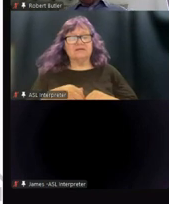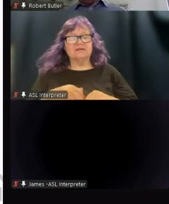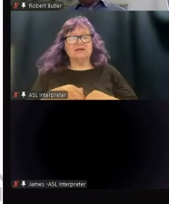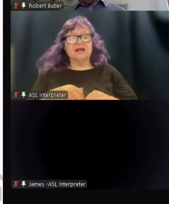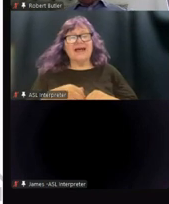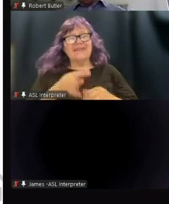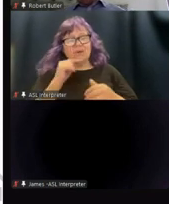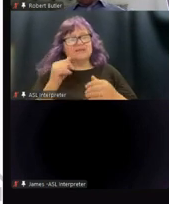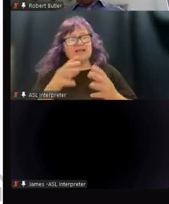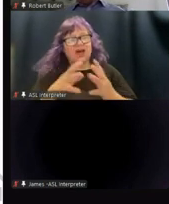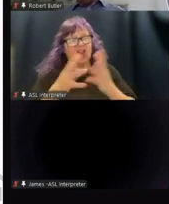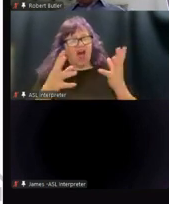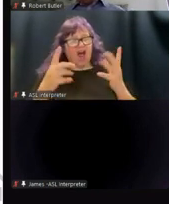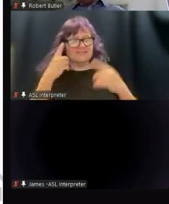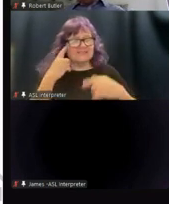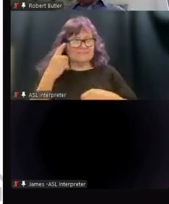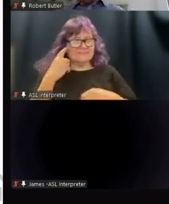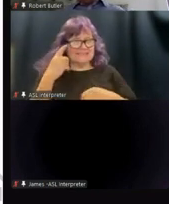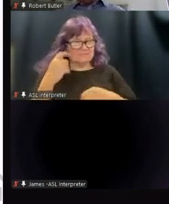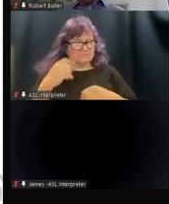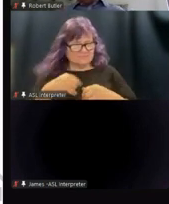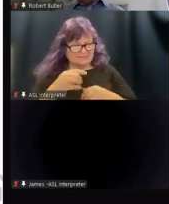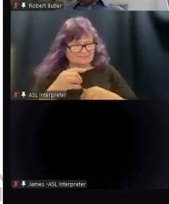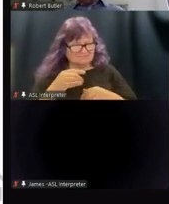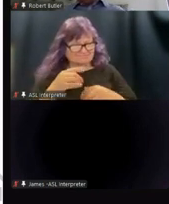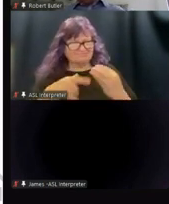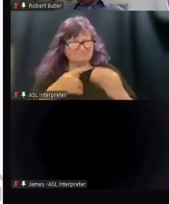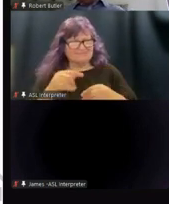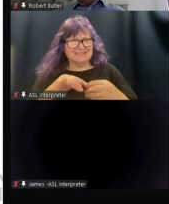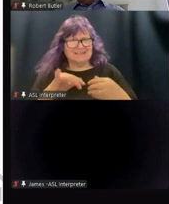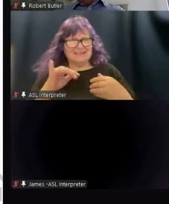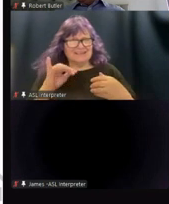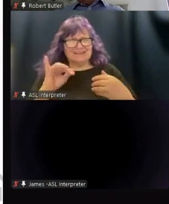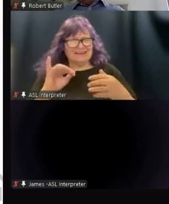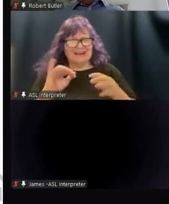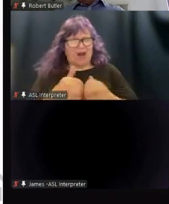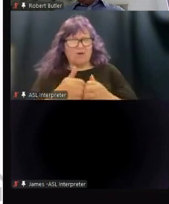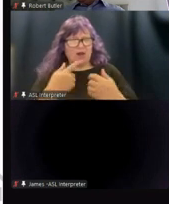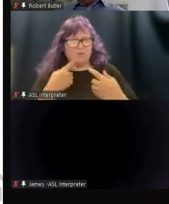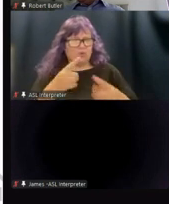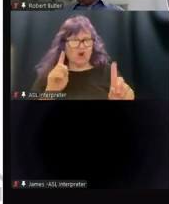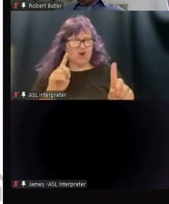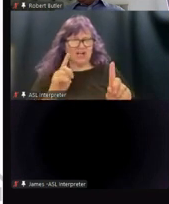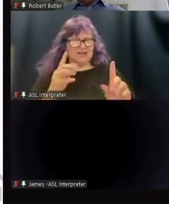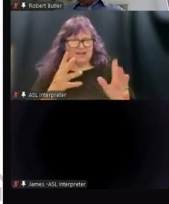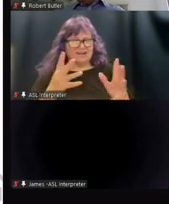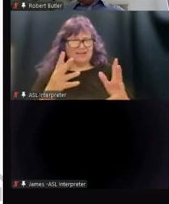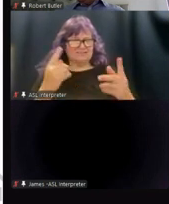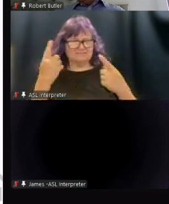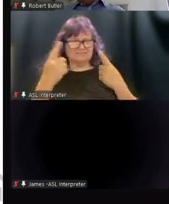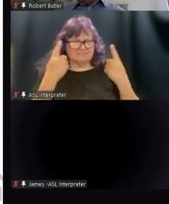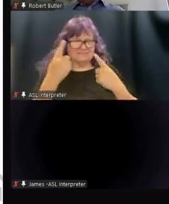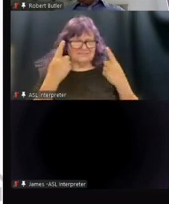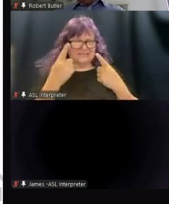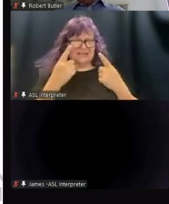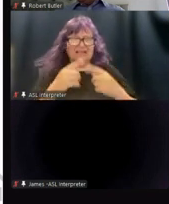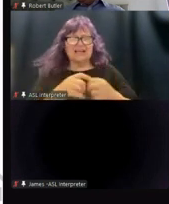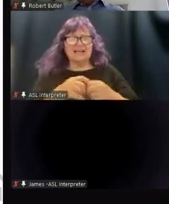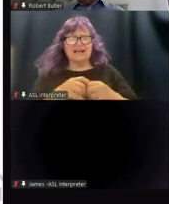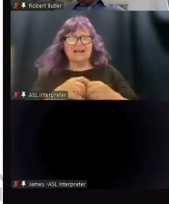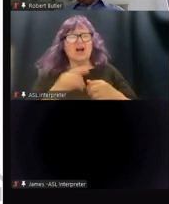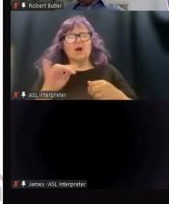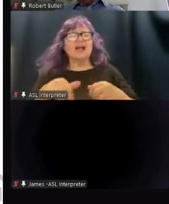of skepticism at the outset about whether or not that was feasible, whether or not that would be a